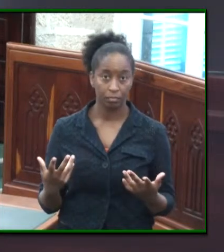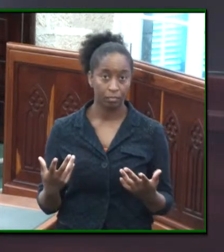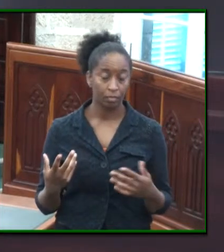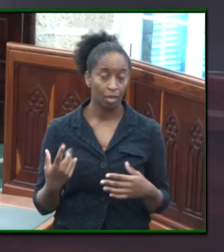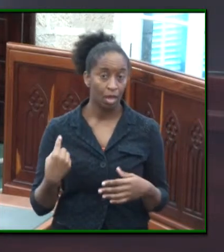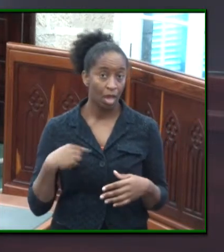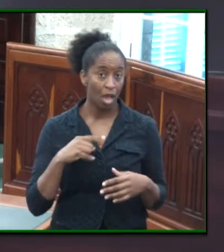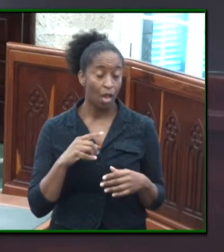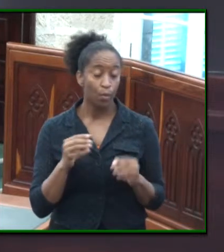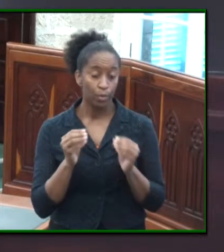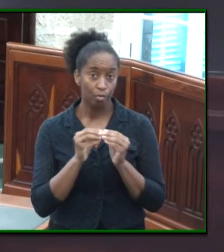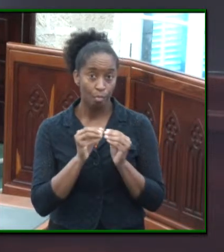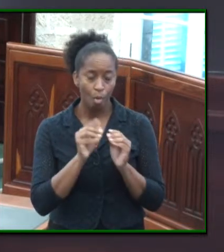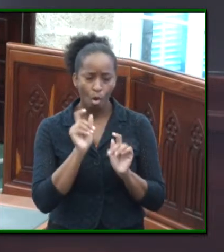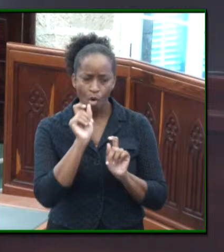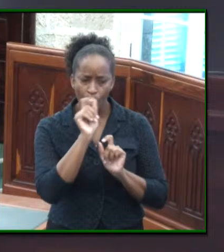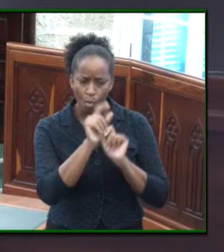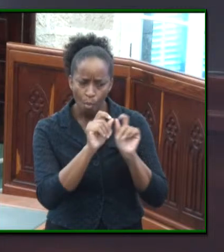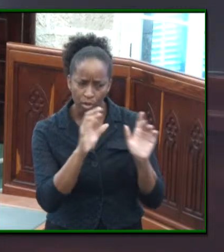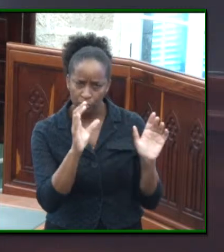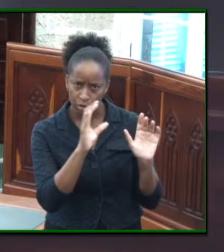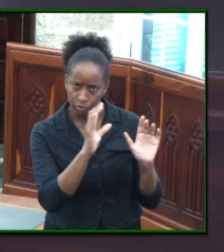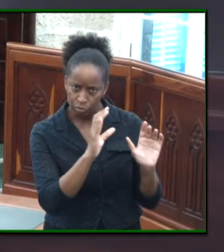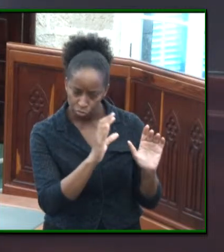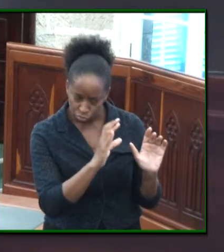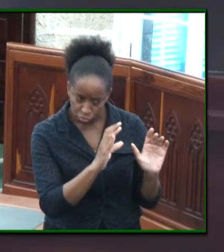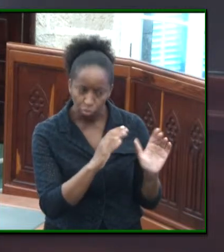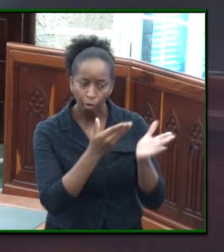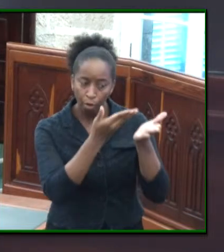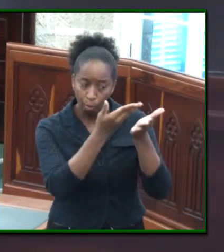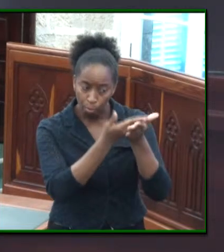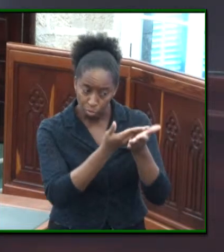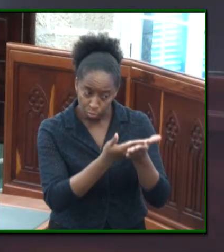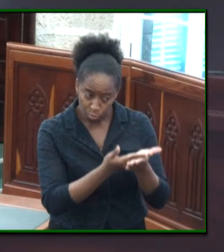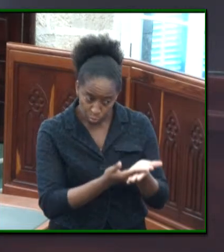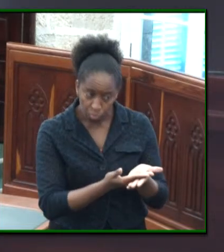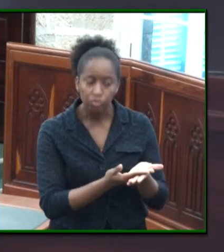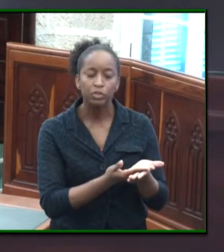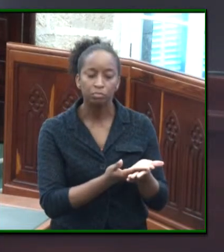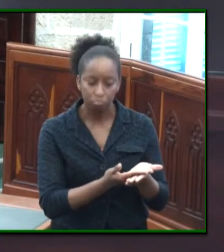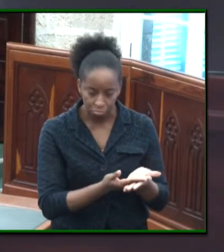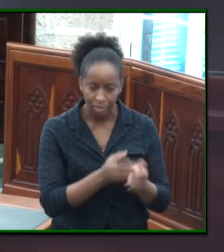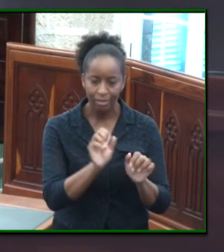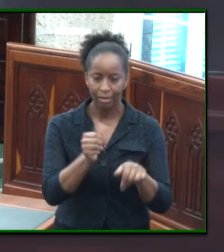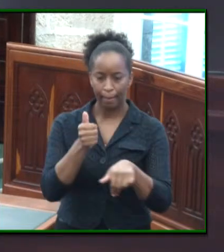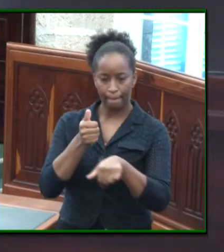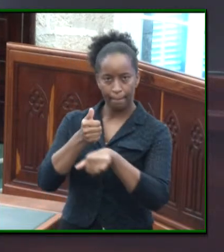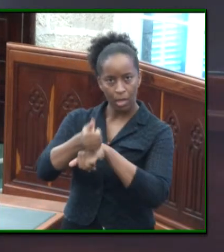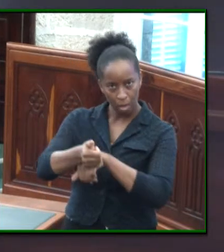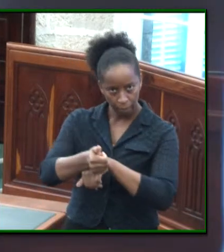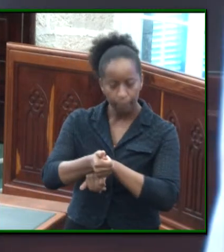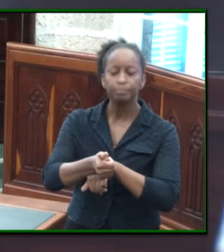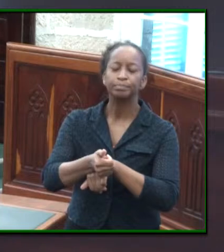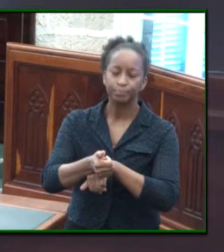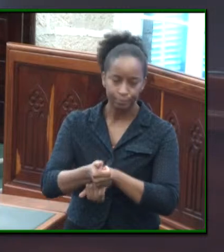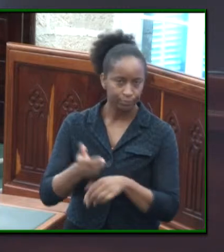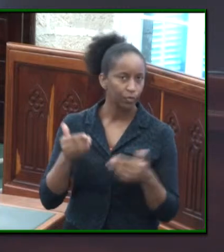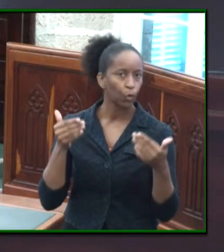those persons, that is done. There's still room for more